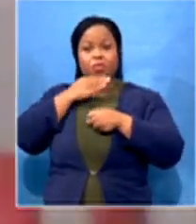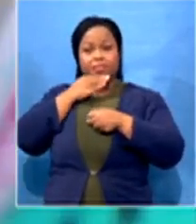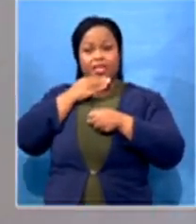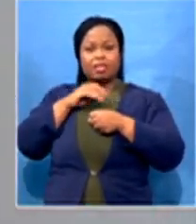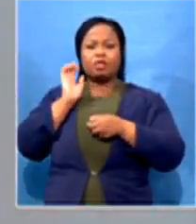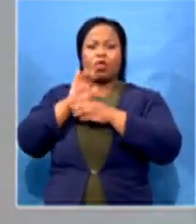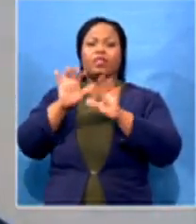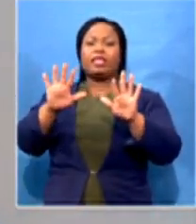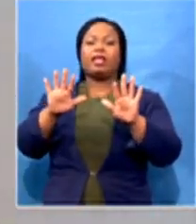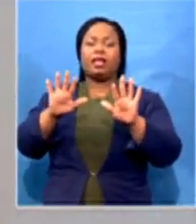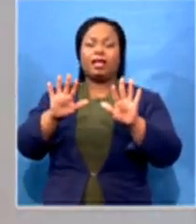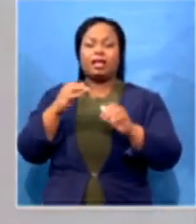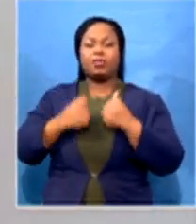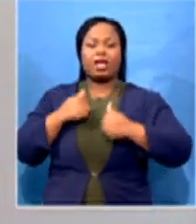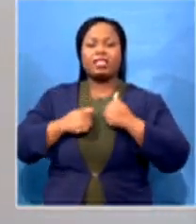than 10.